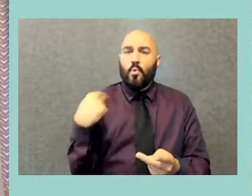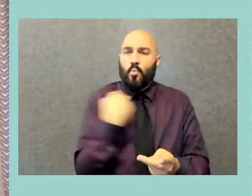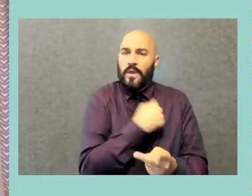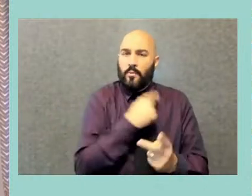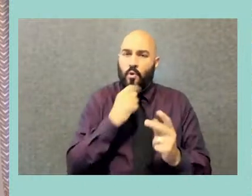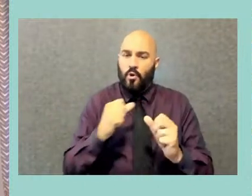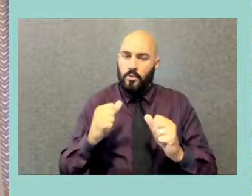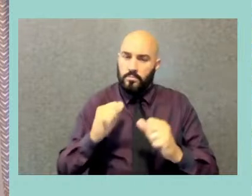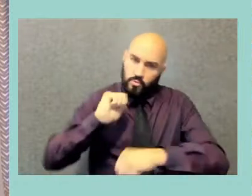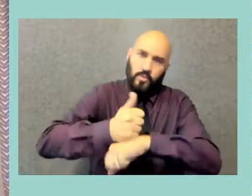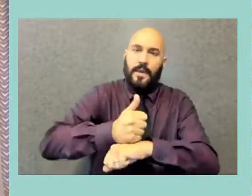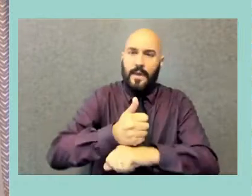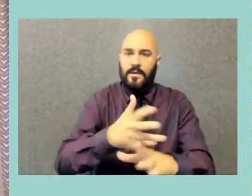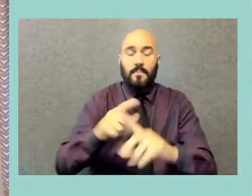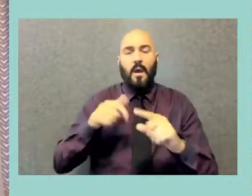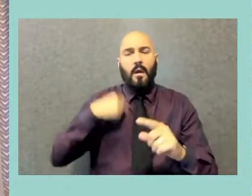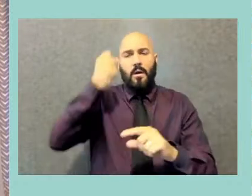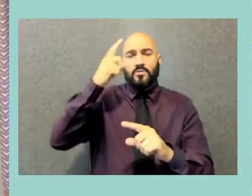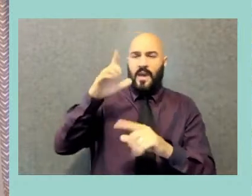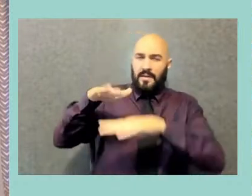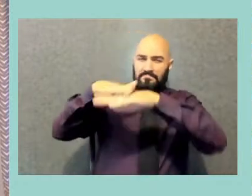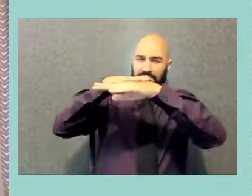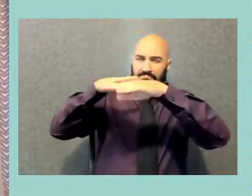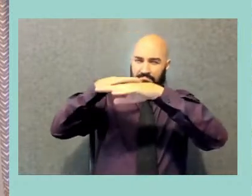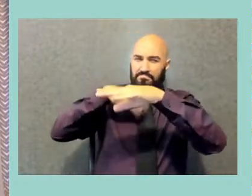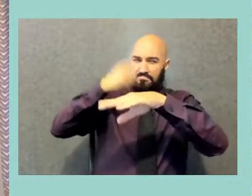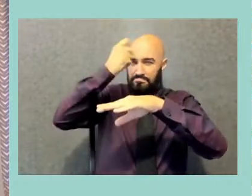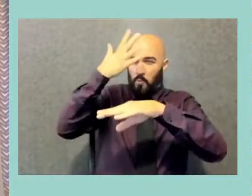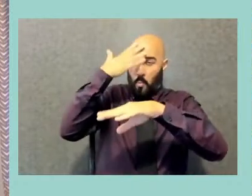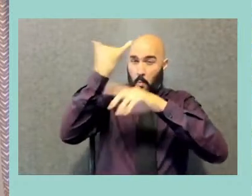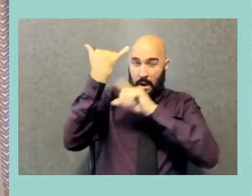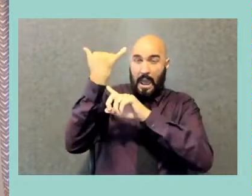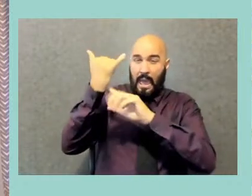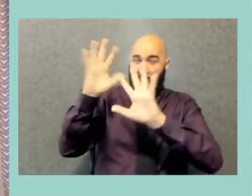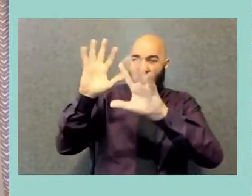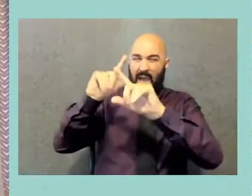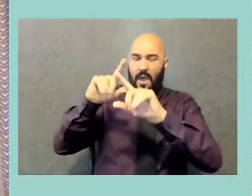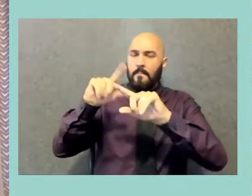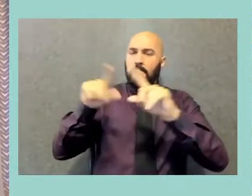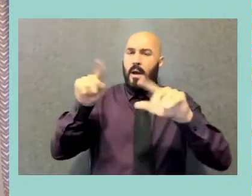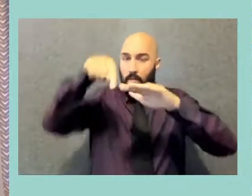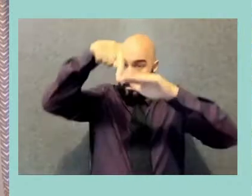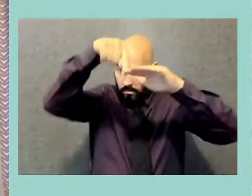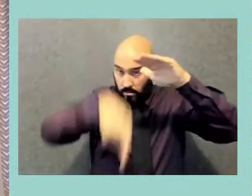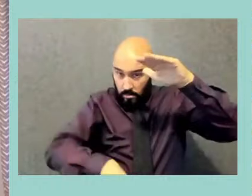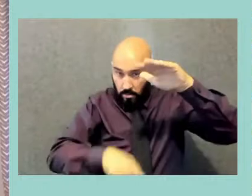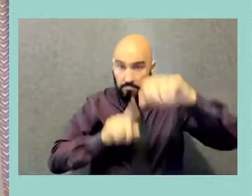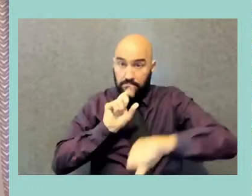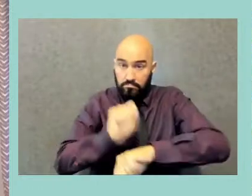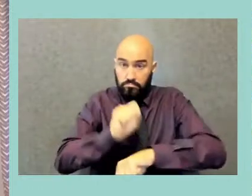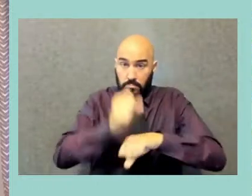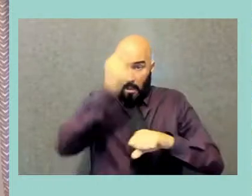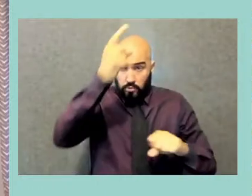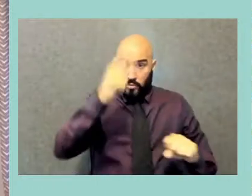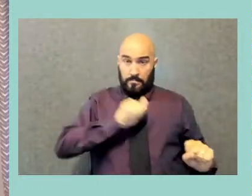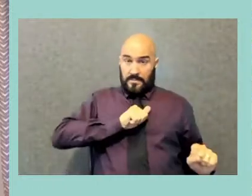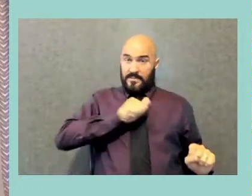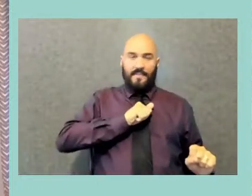level why, it wasn't until afterwards that I truly understood what they meant by a sacred